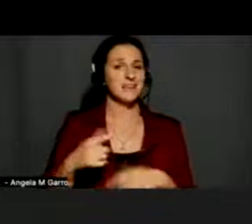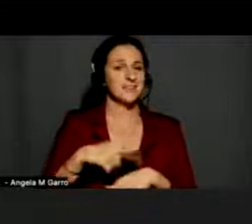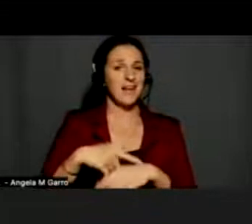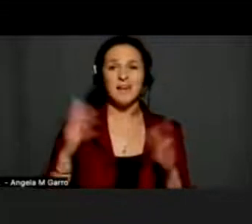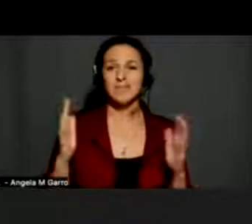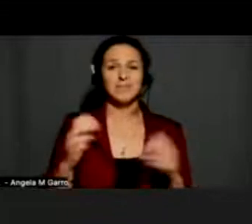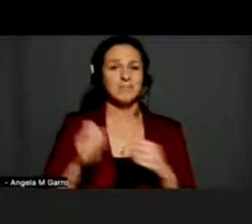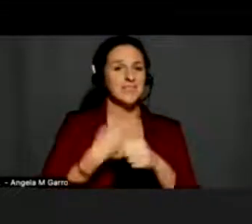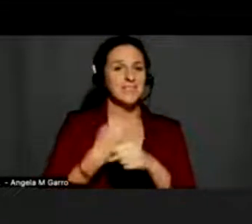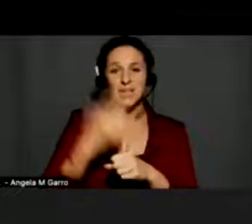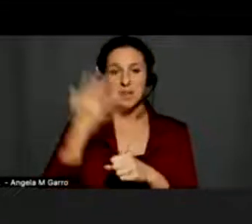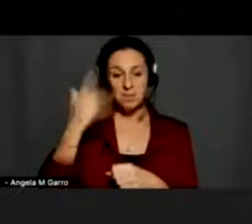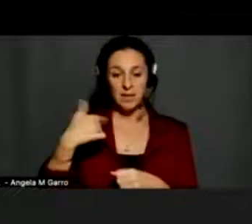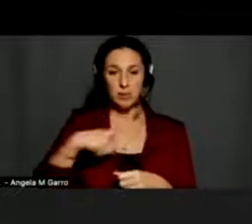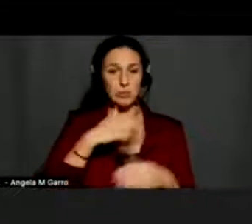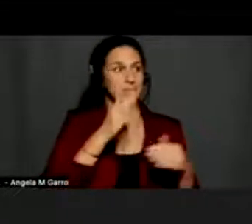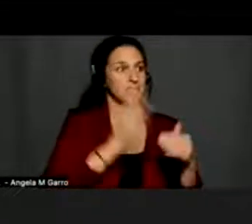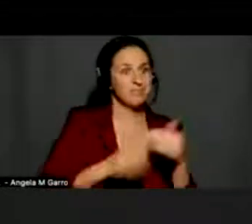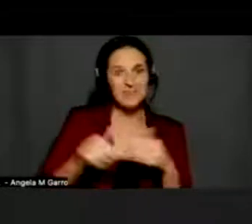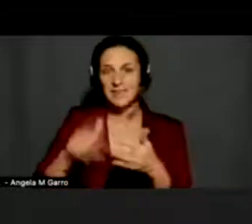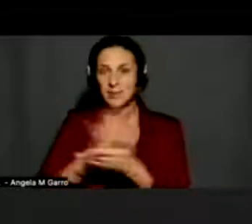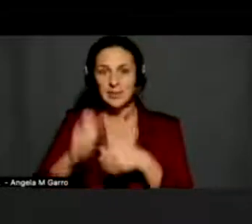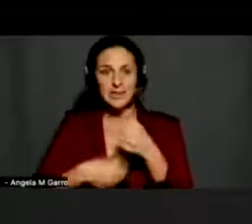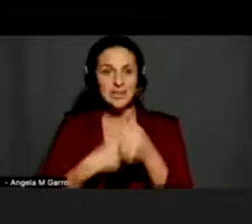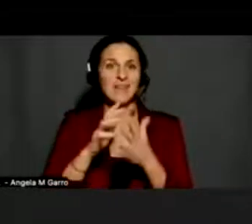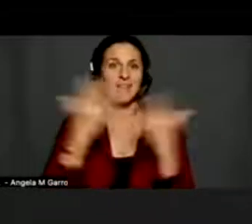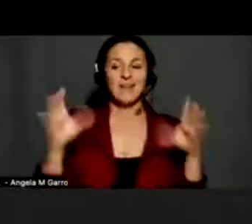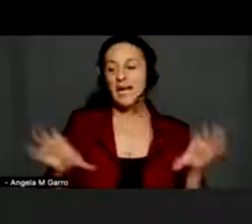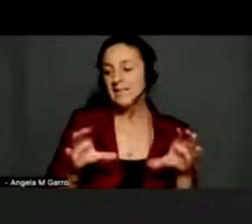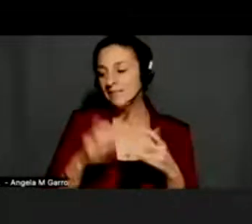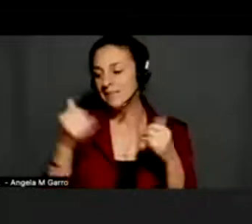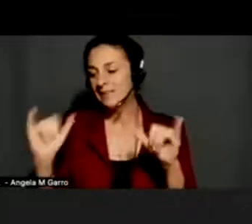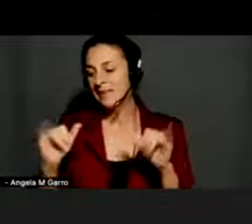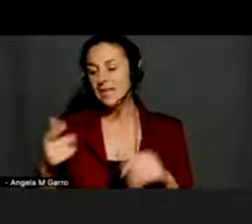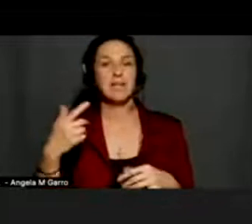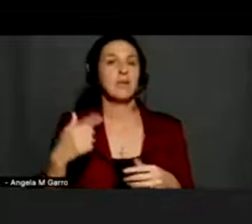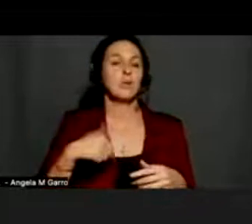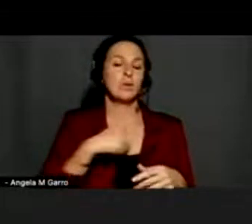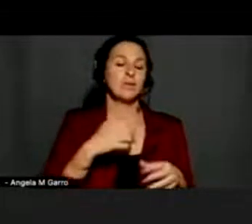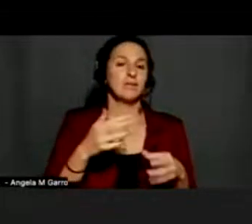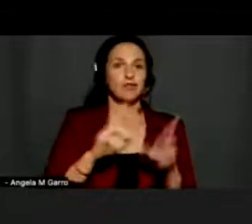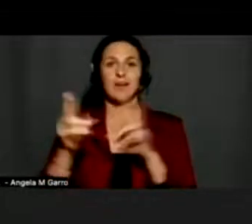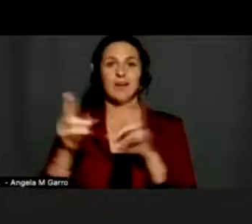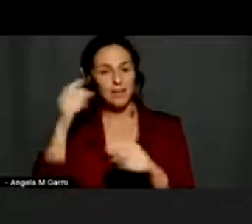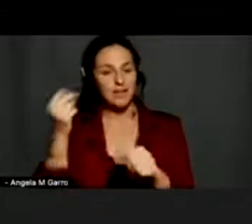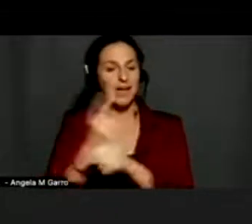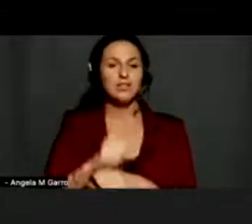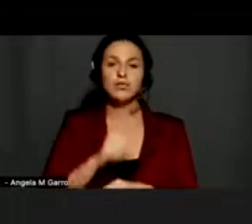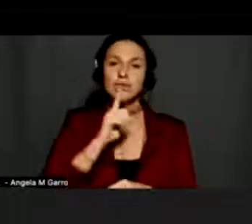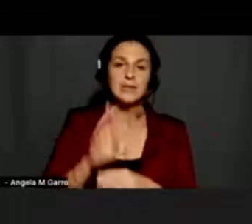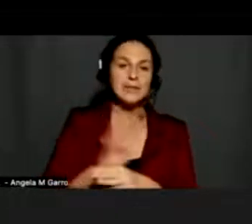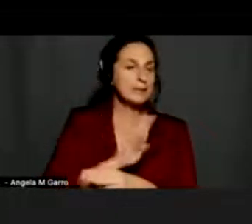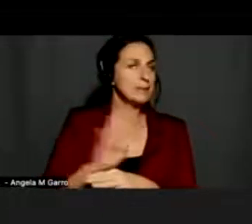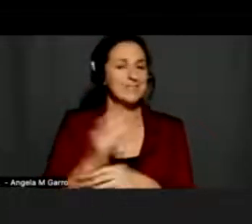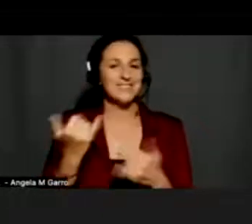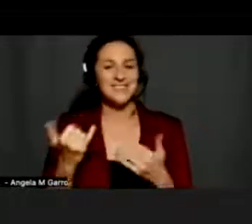because we're wrapping up this school year, lots of activity still, and we're getting ready for next year. So it's a really, really busy time. I wanted